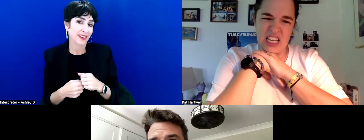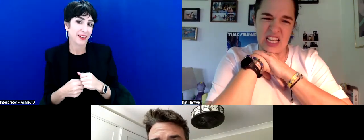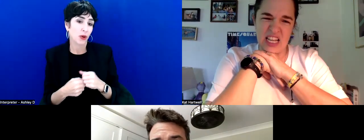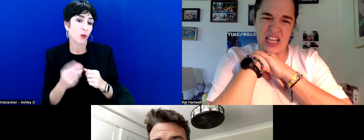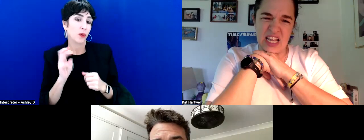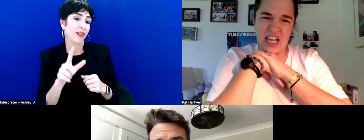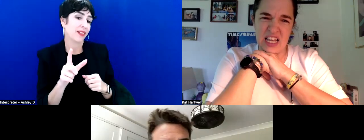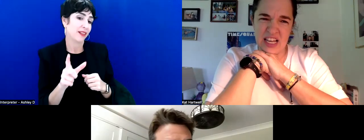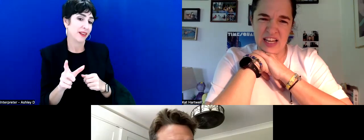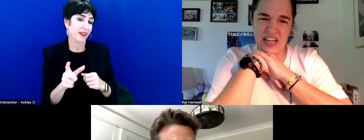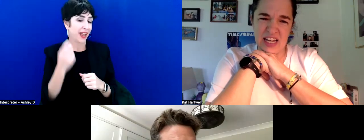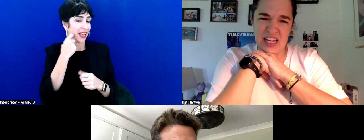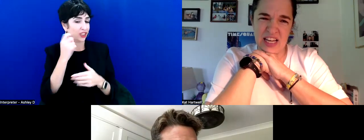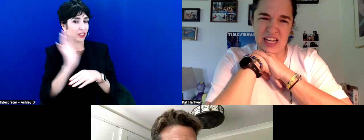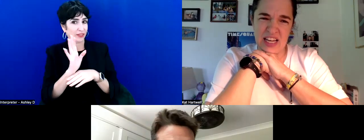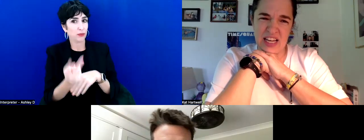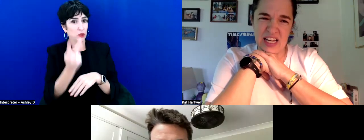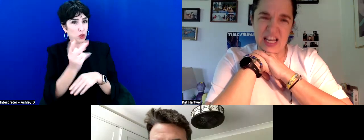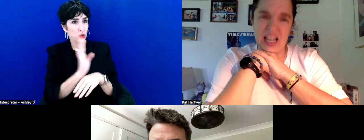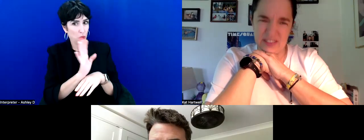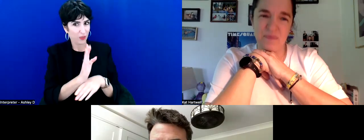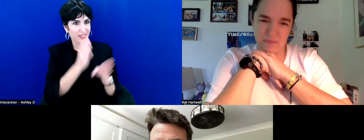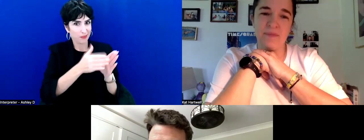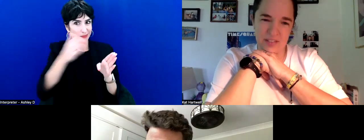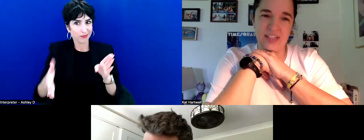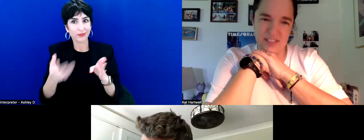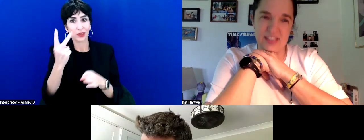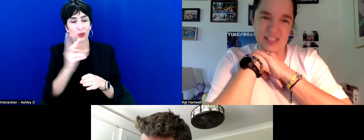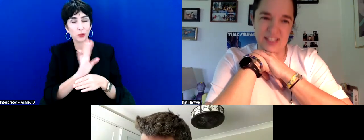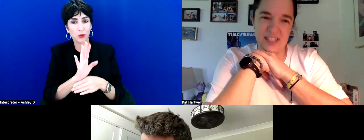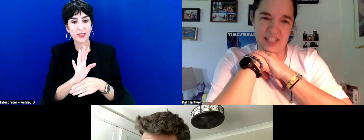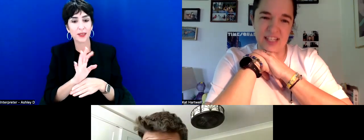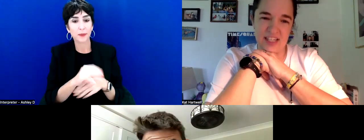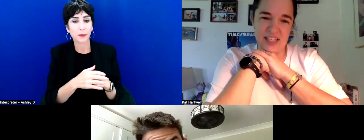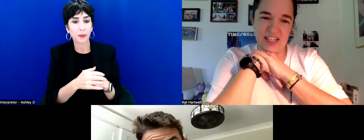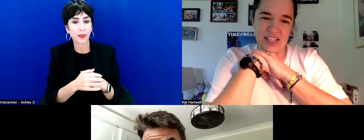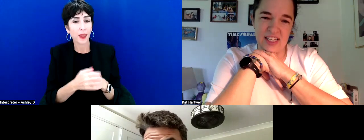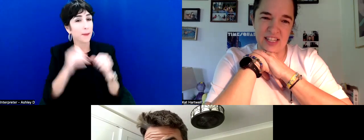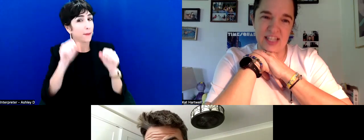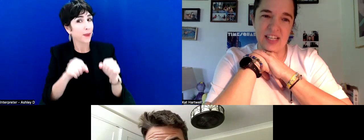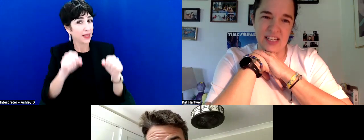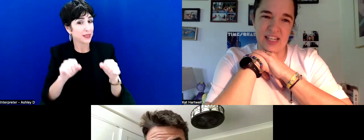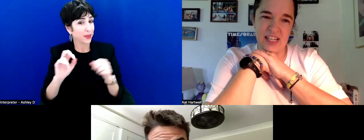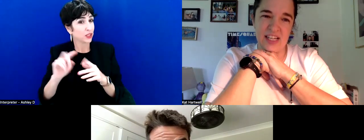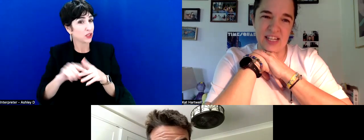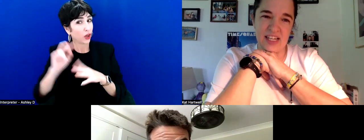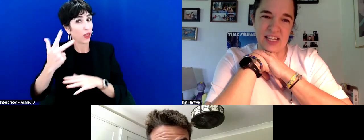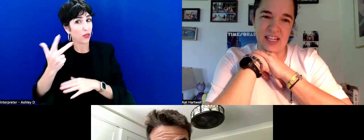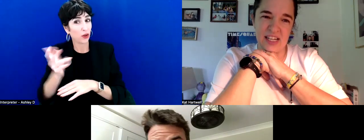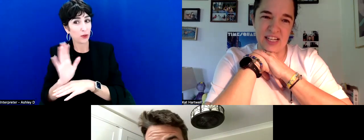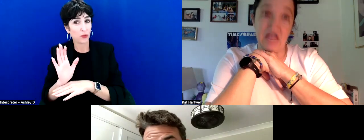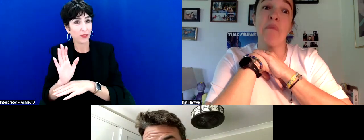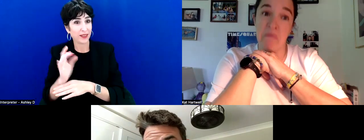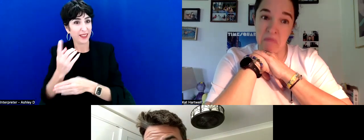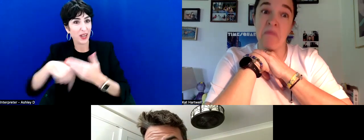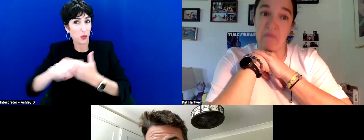Well, I just filmed two movies back to back and possibly starting a third movie in a